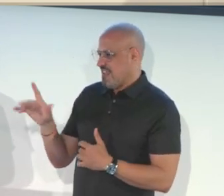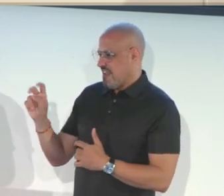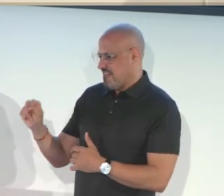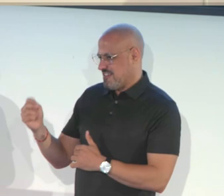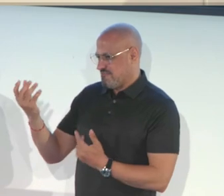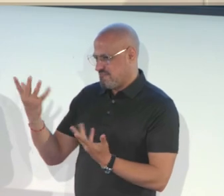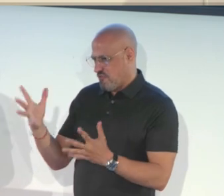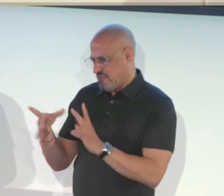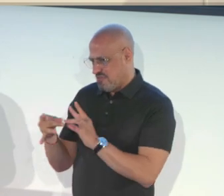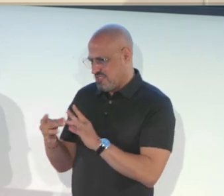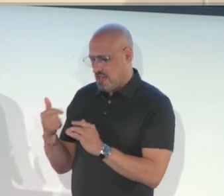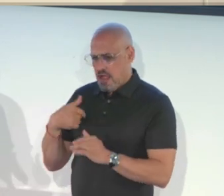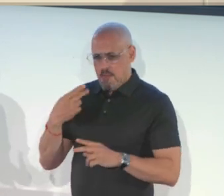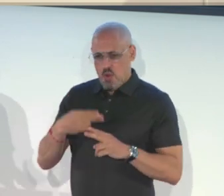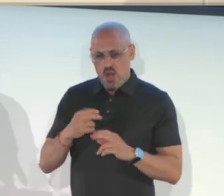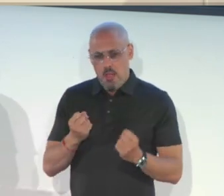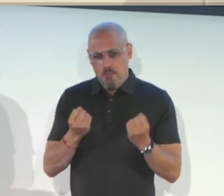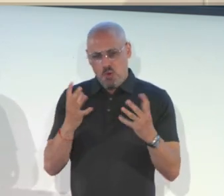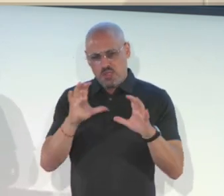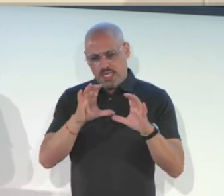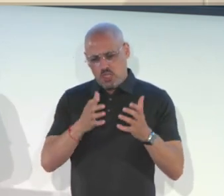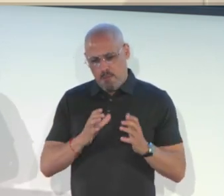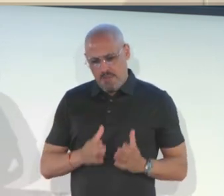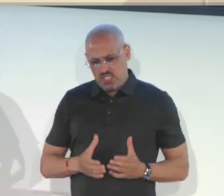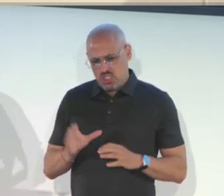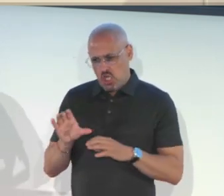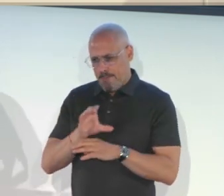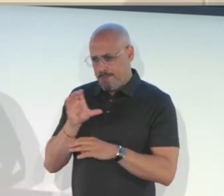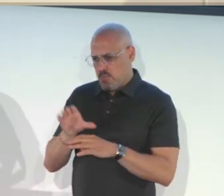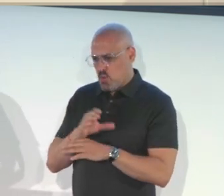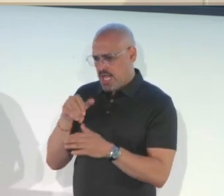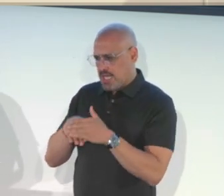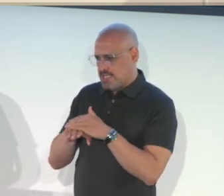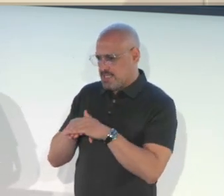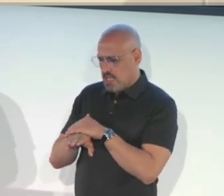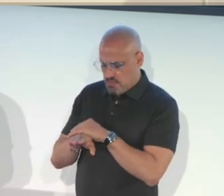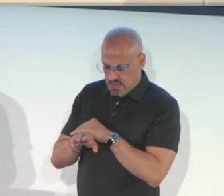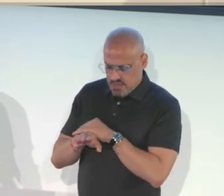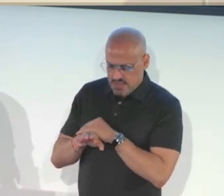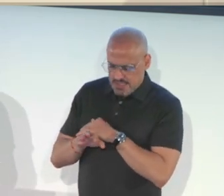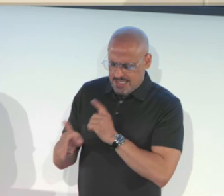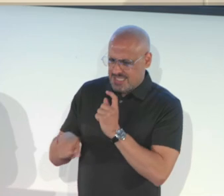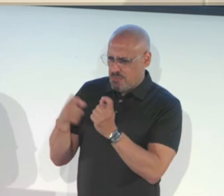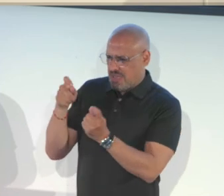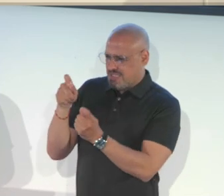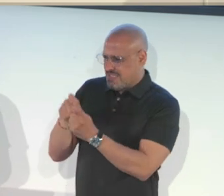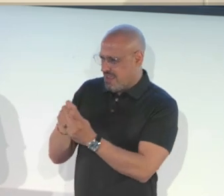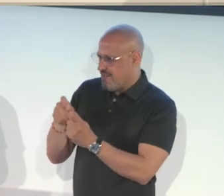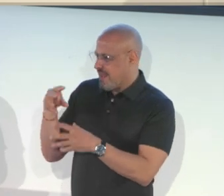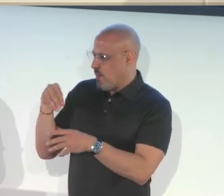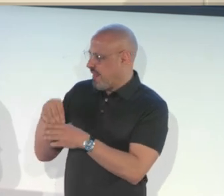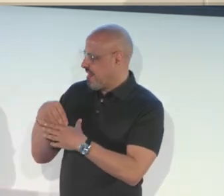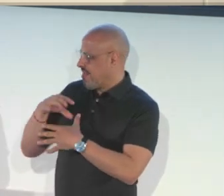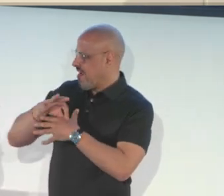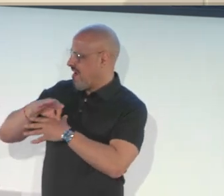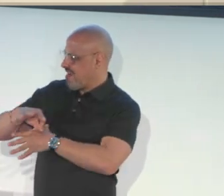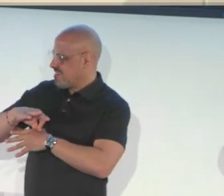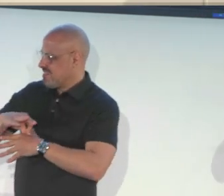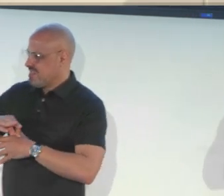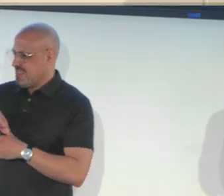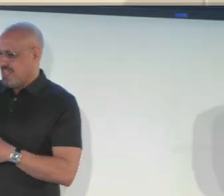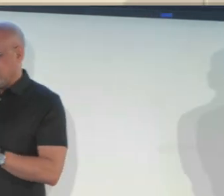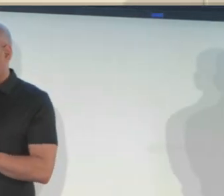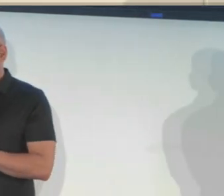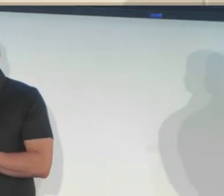about what I'm calling multidimensional computing accessibility, specifically within the context of